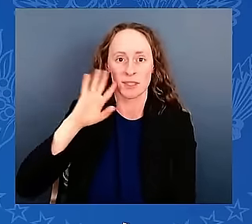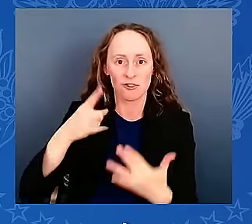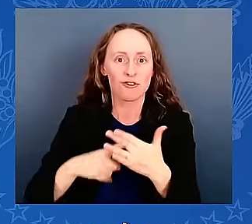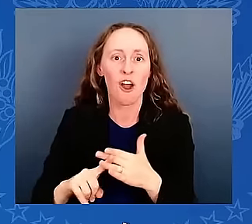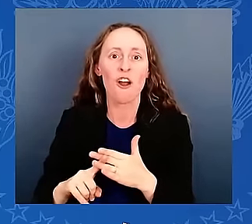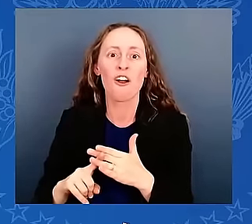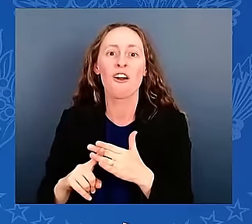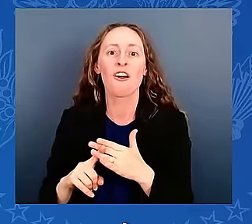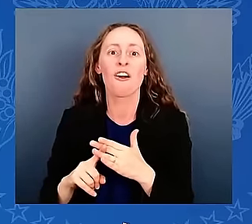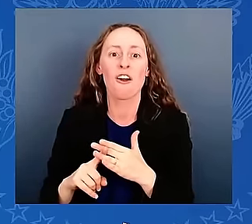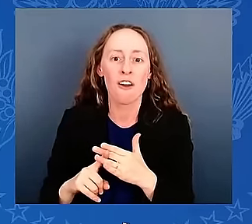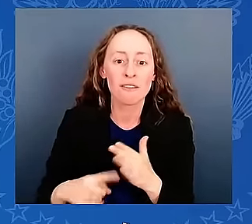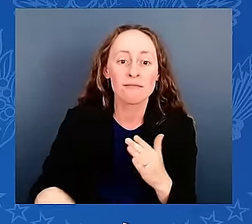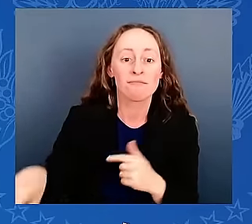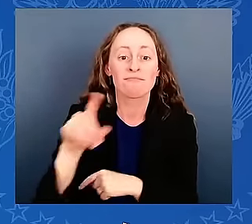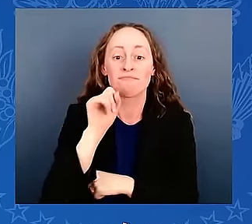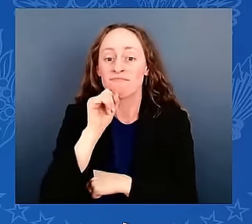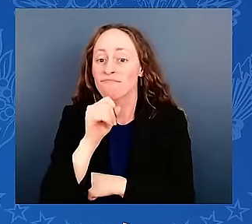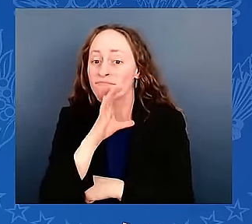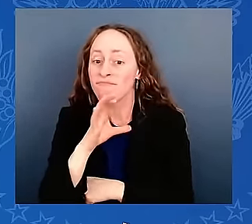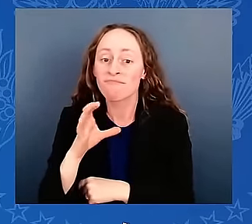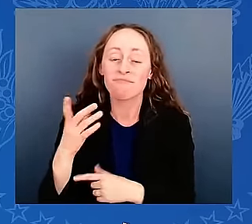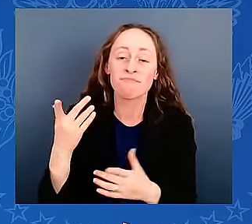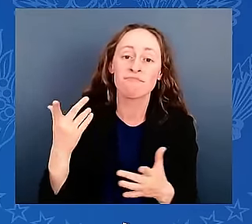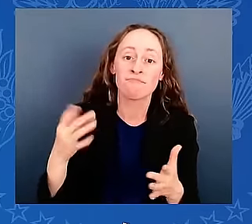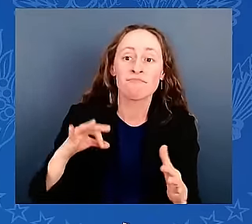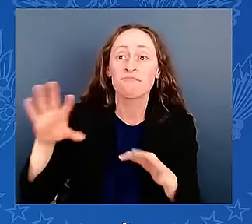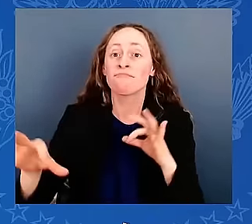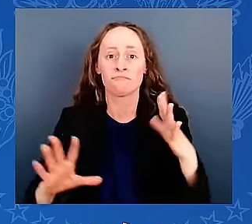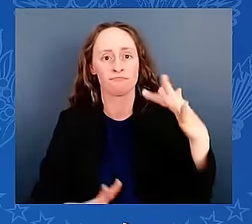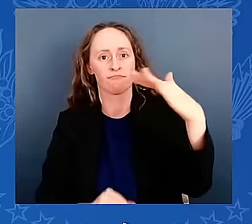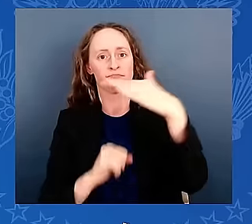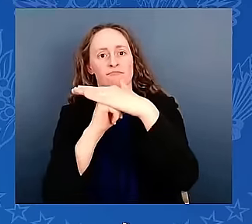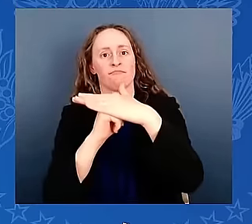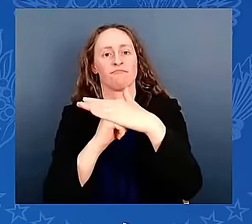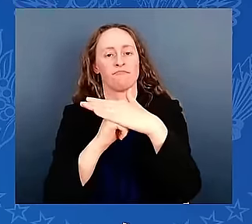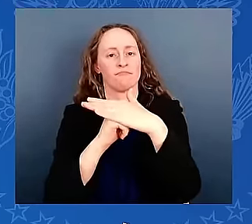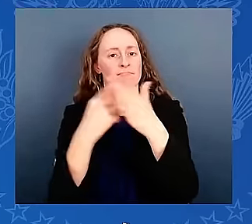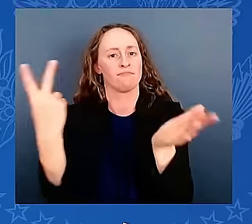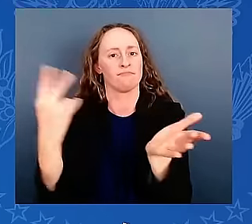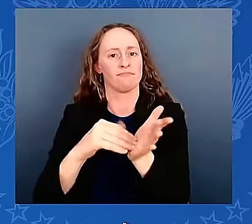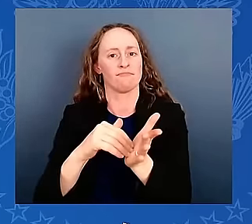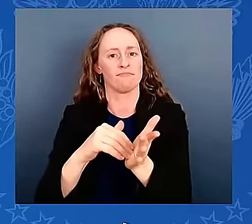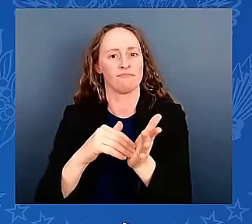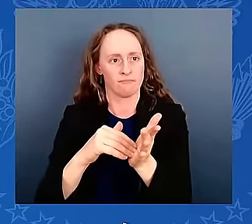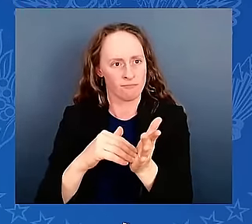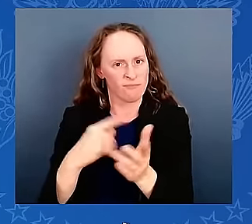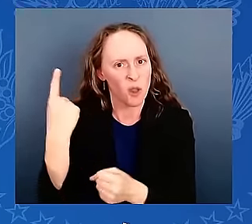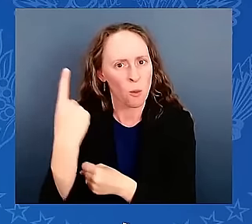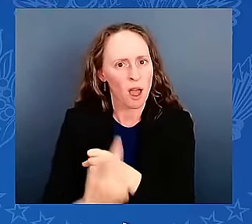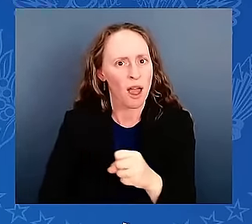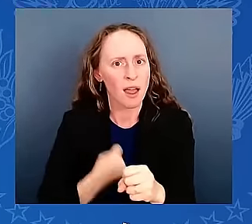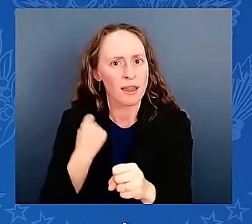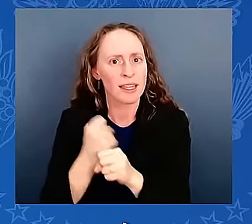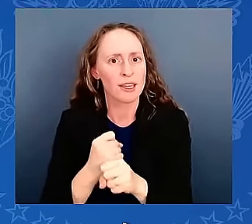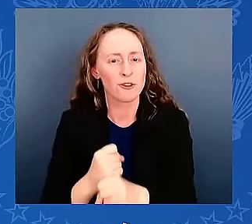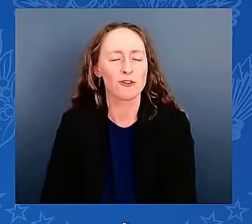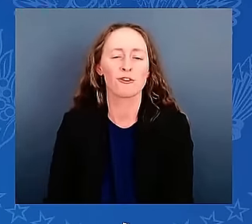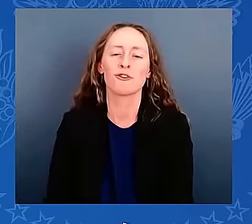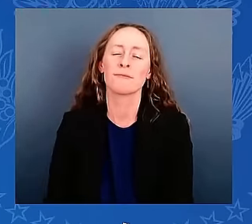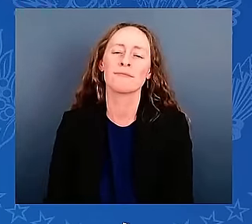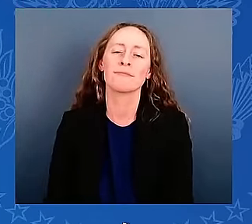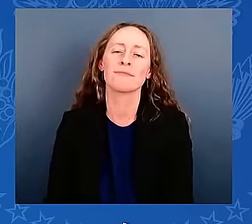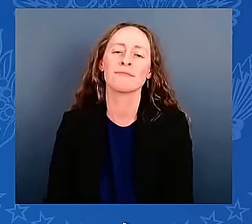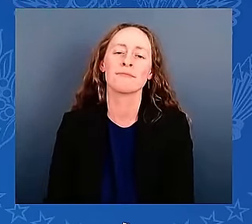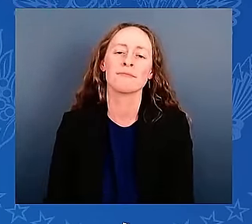are $10,000, $12,000, $14,000 a year. But the second term, we're going to do that for not just seniors, for